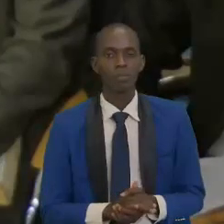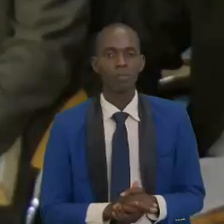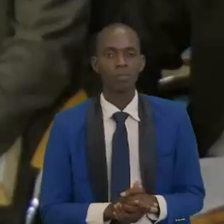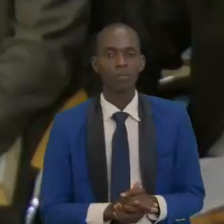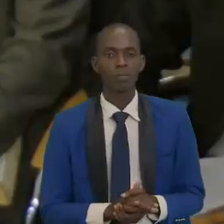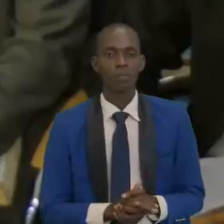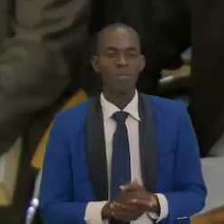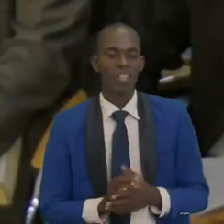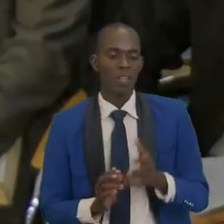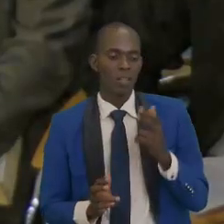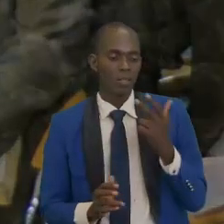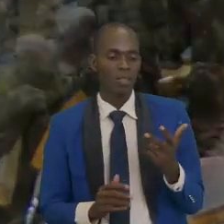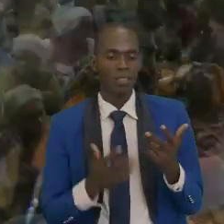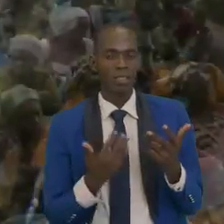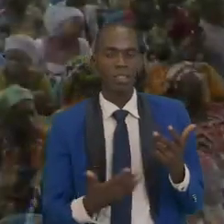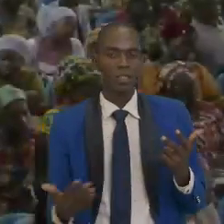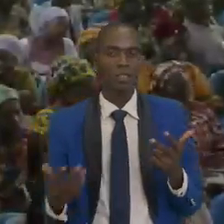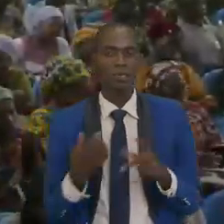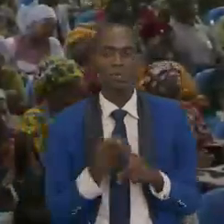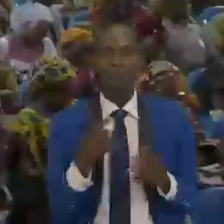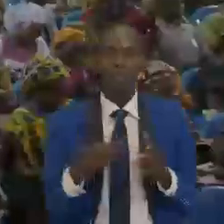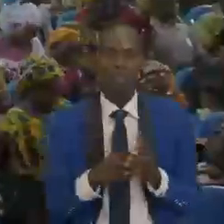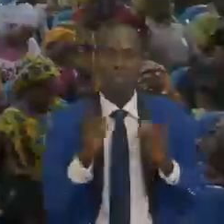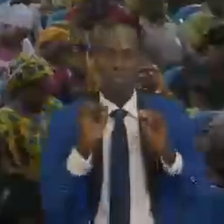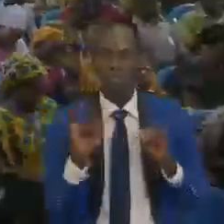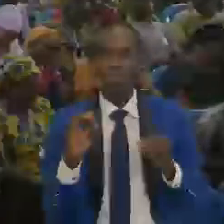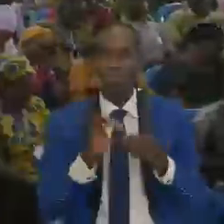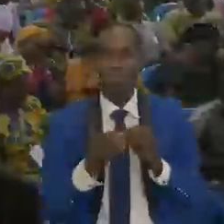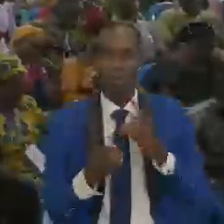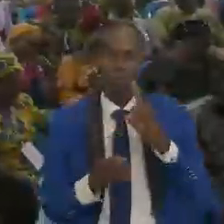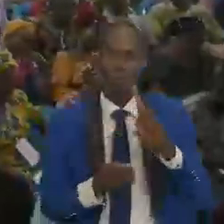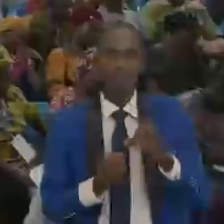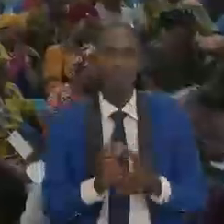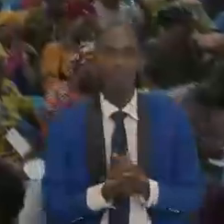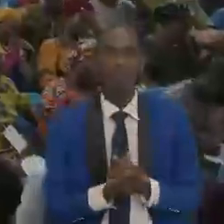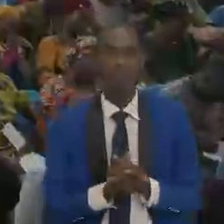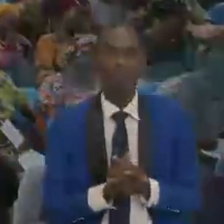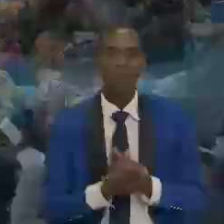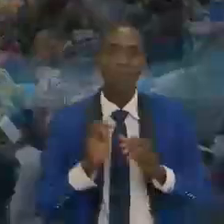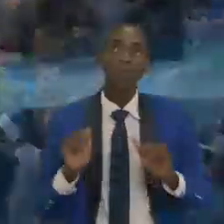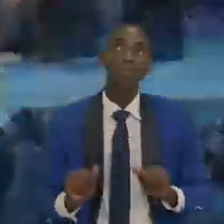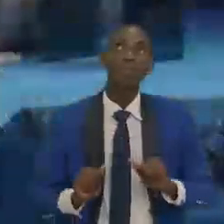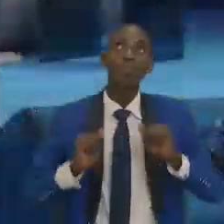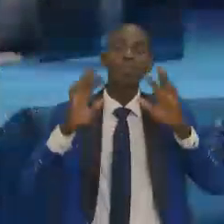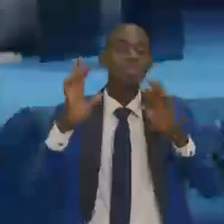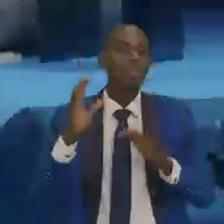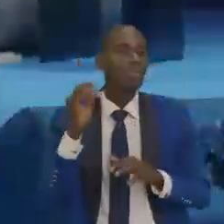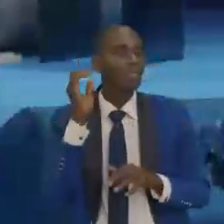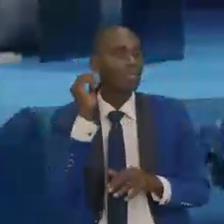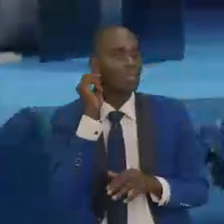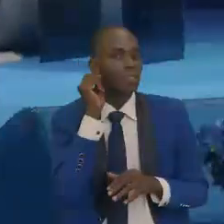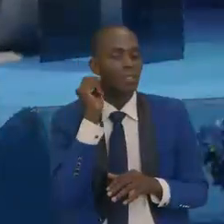Three things we're looking at. Number one, committed ears and hearts